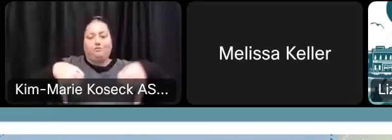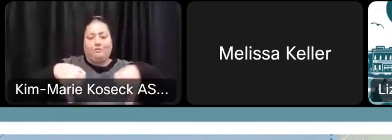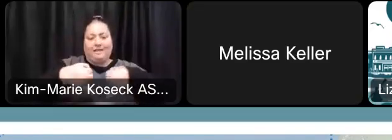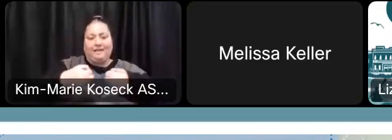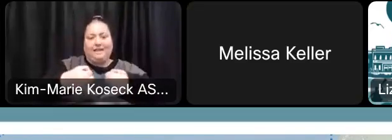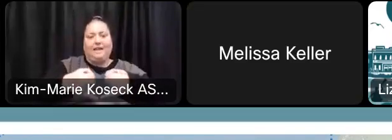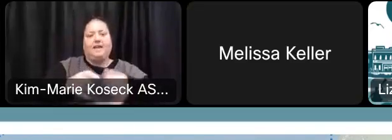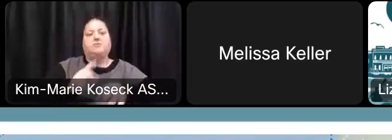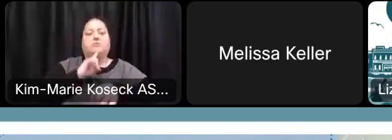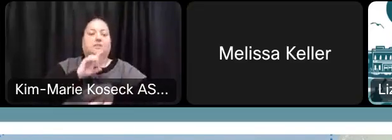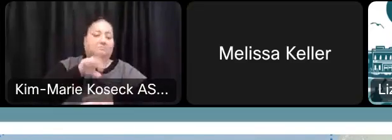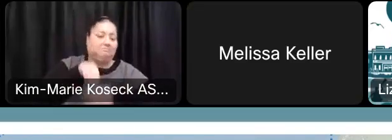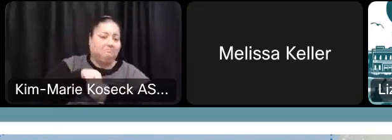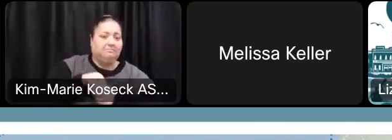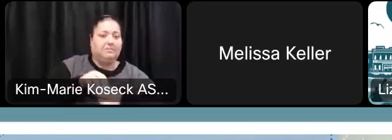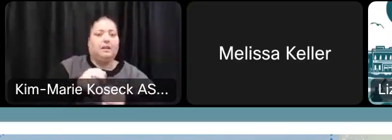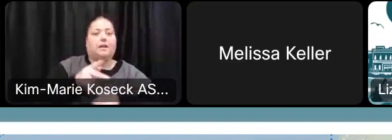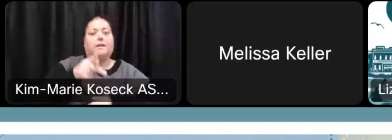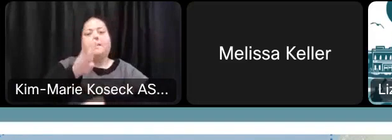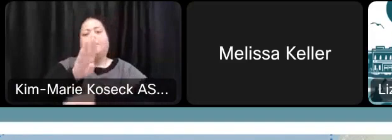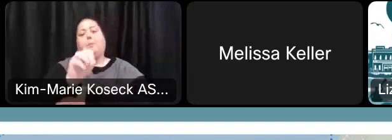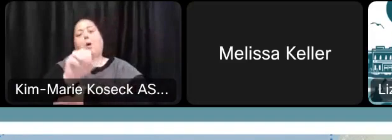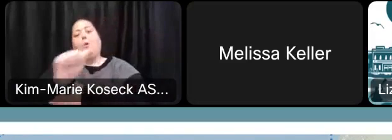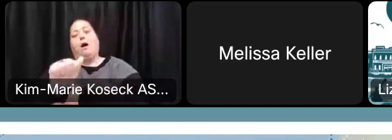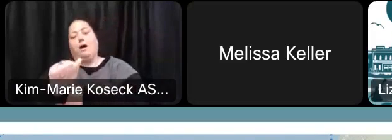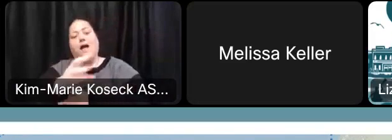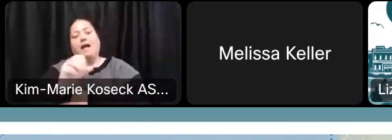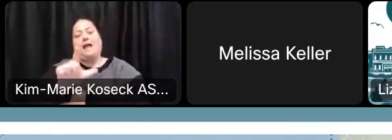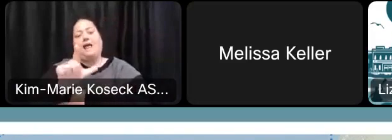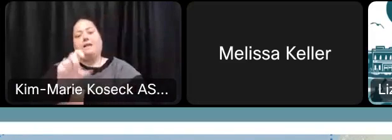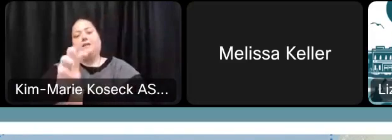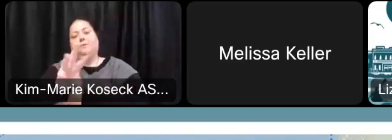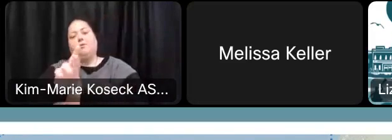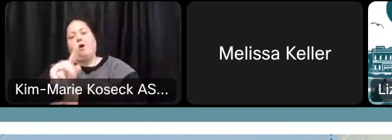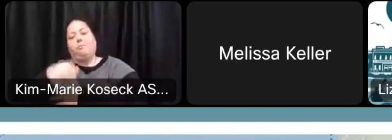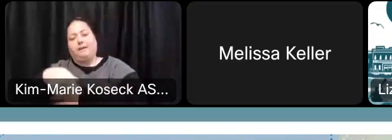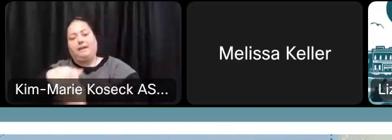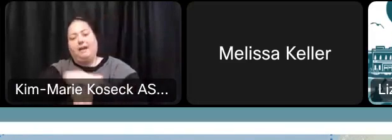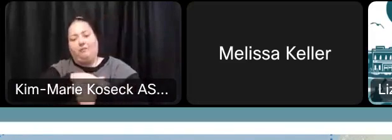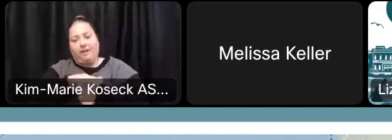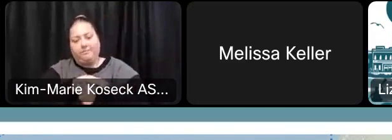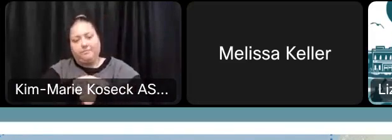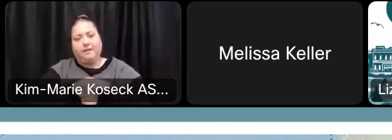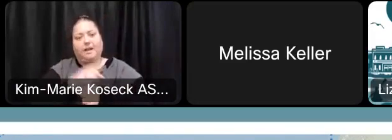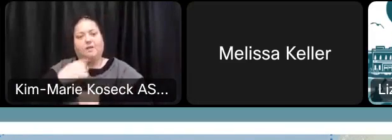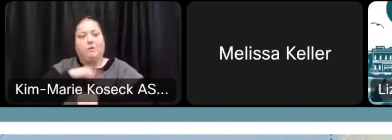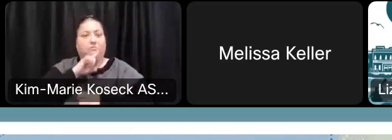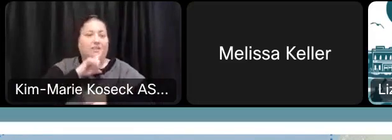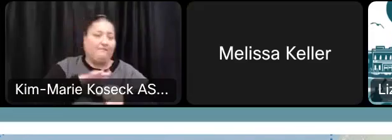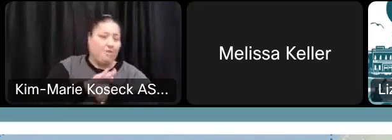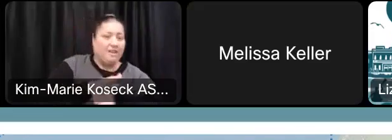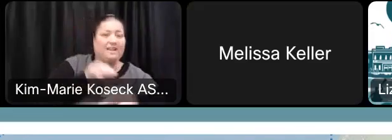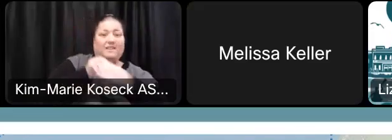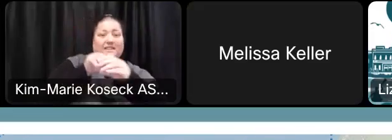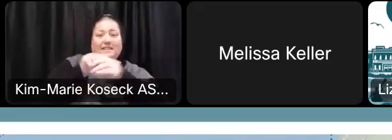entirely contained within both the BOA area and the LWRP area. So again, we're heavily invested in this